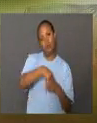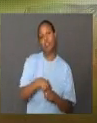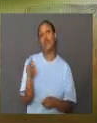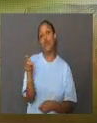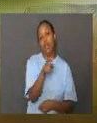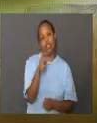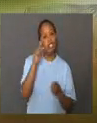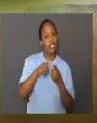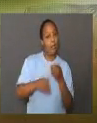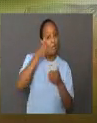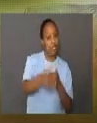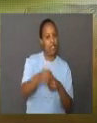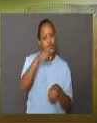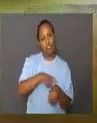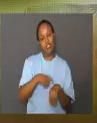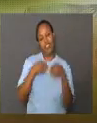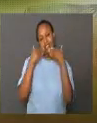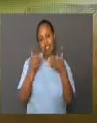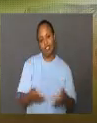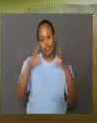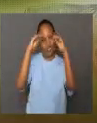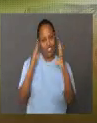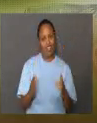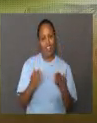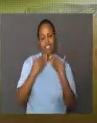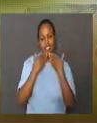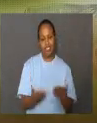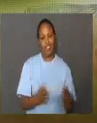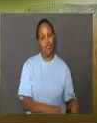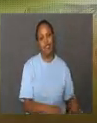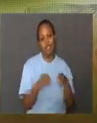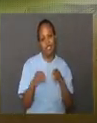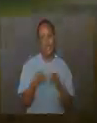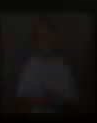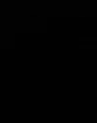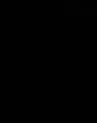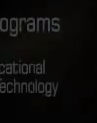Until next time, thank you, teacher. Thank you, students.